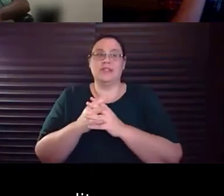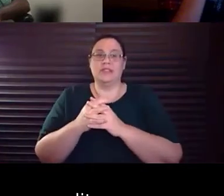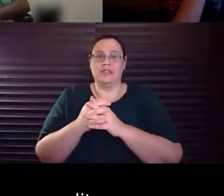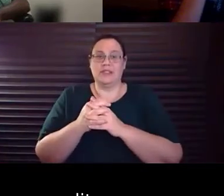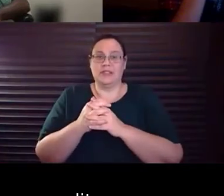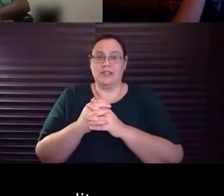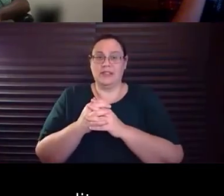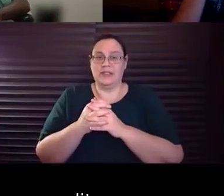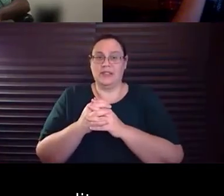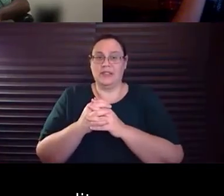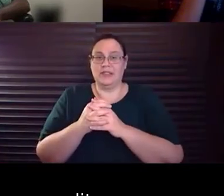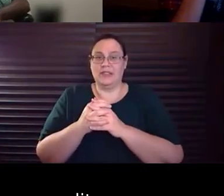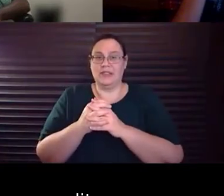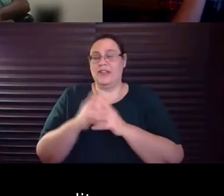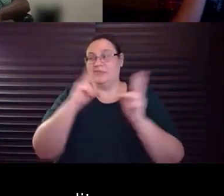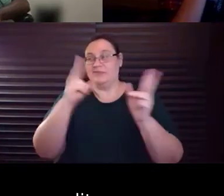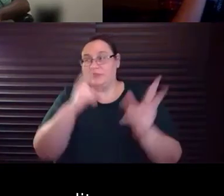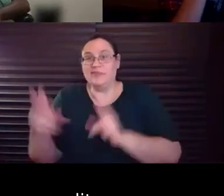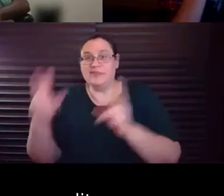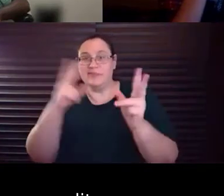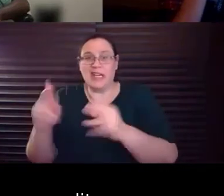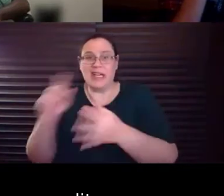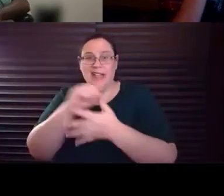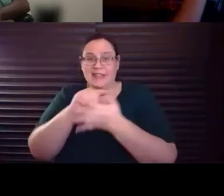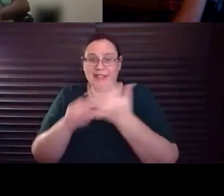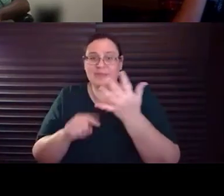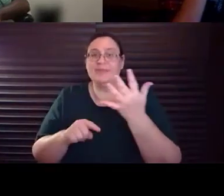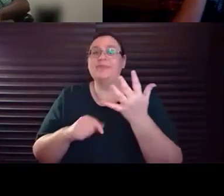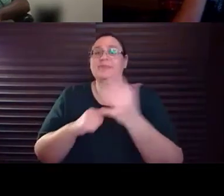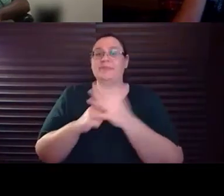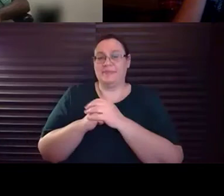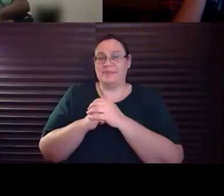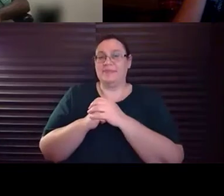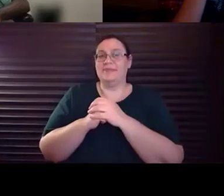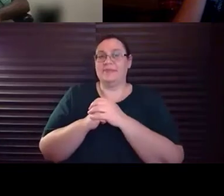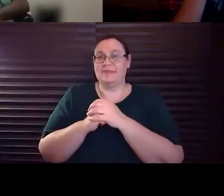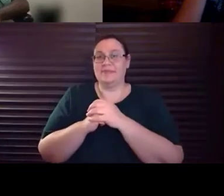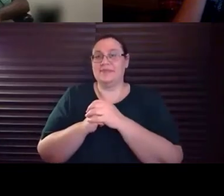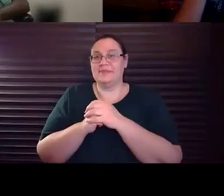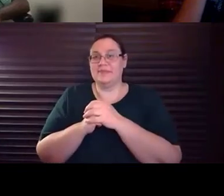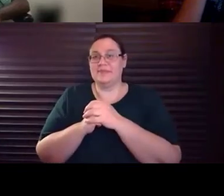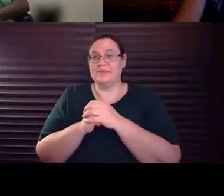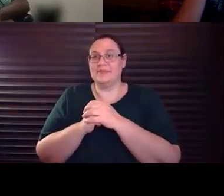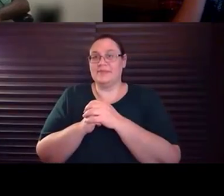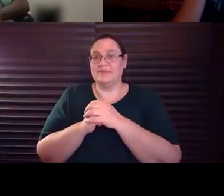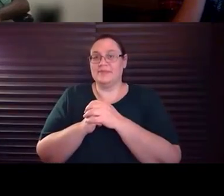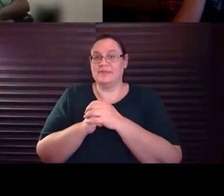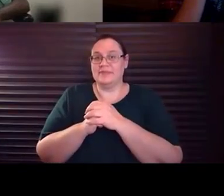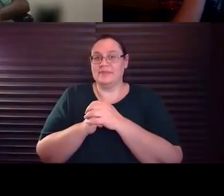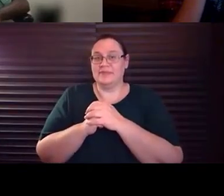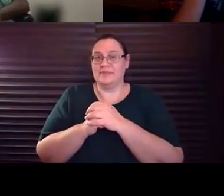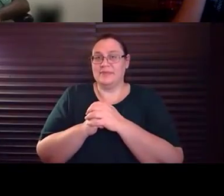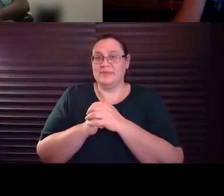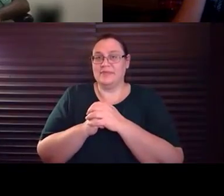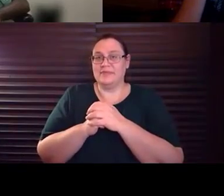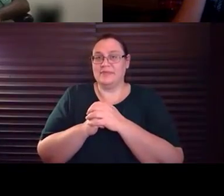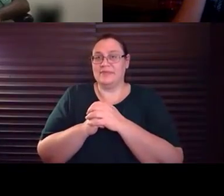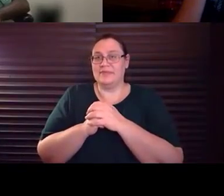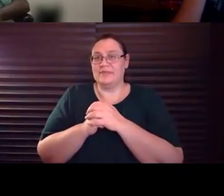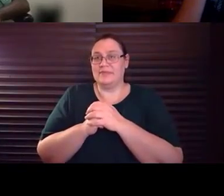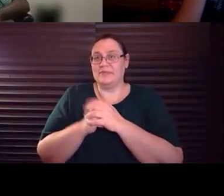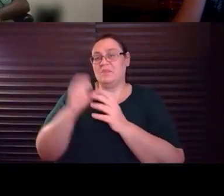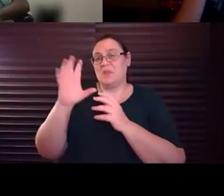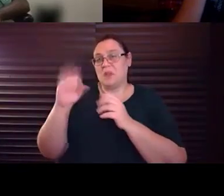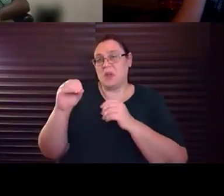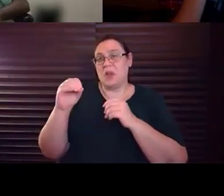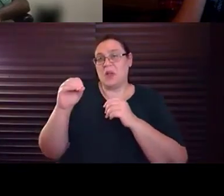movie was stop by and look over the house. So we couldn't get a